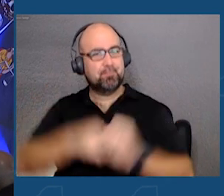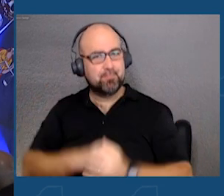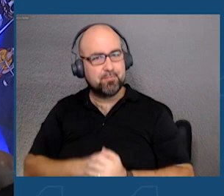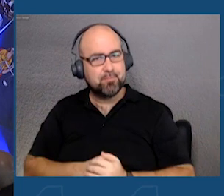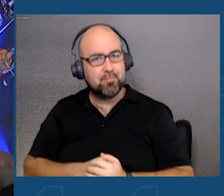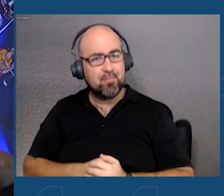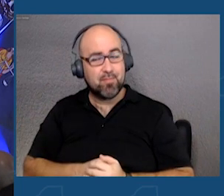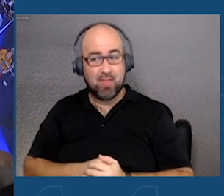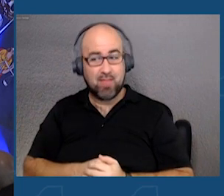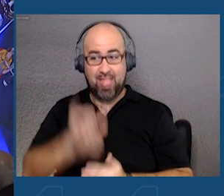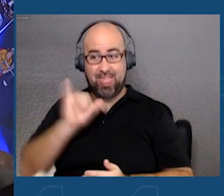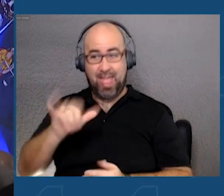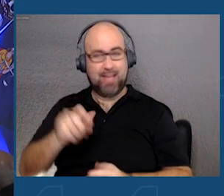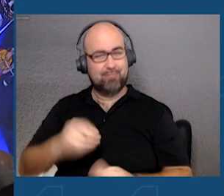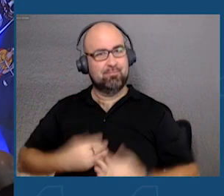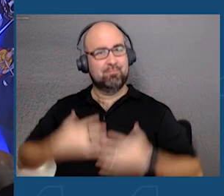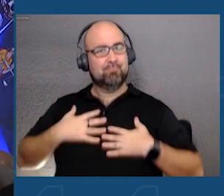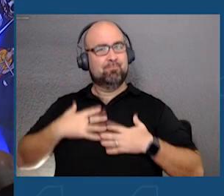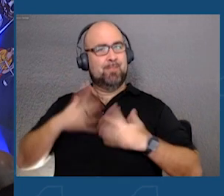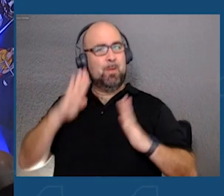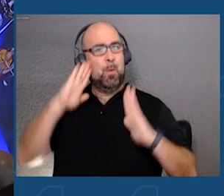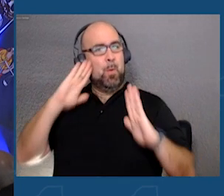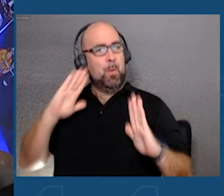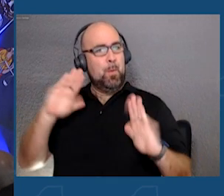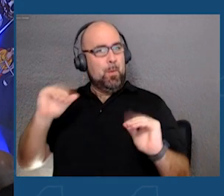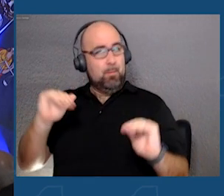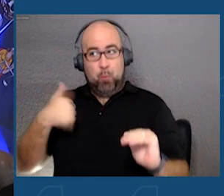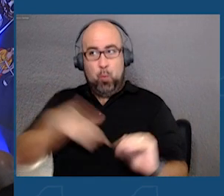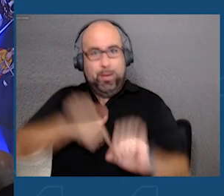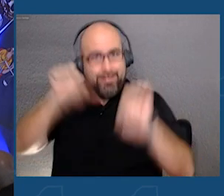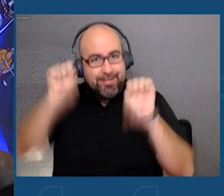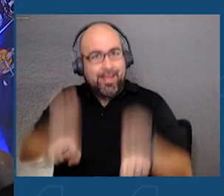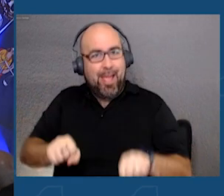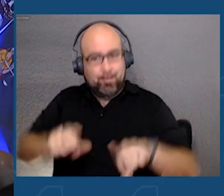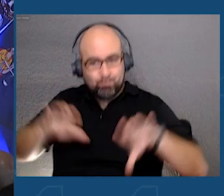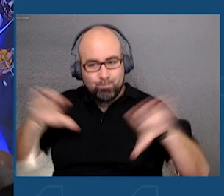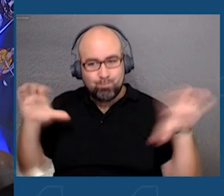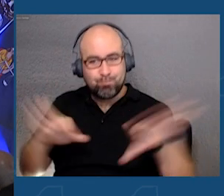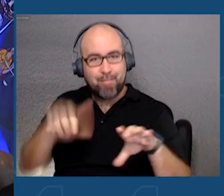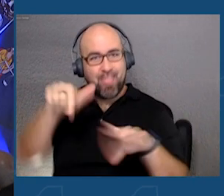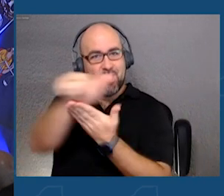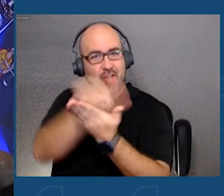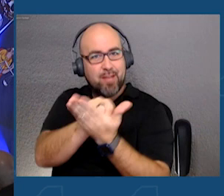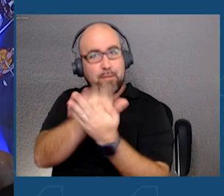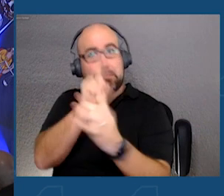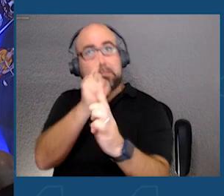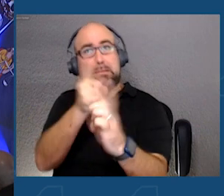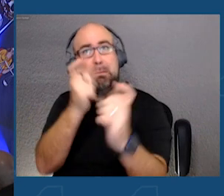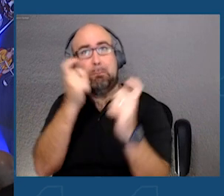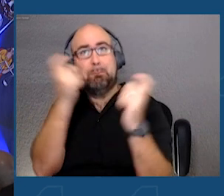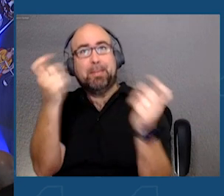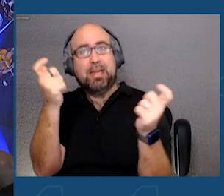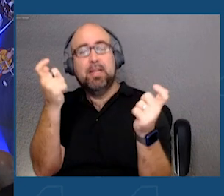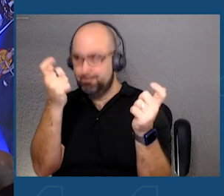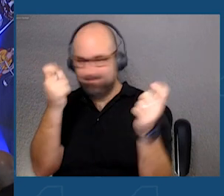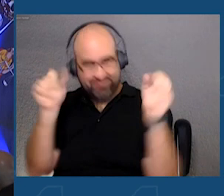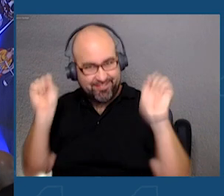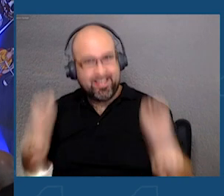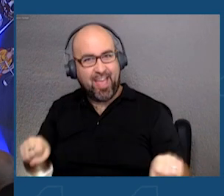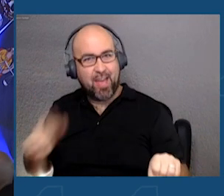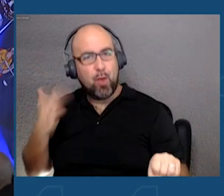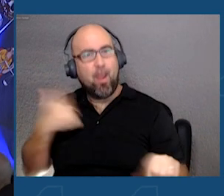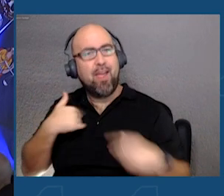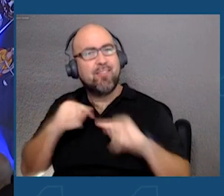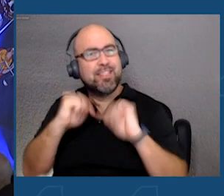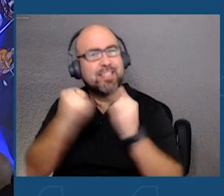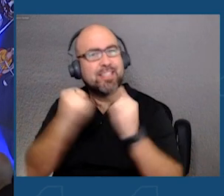the ability to actually act on this ambitious agenda. It's knowing that we have teams in Albany and City Hall that are actually